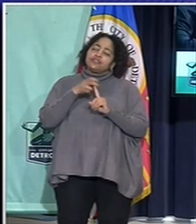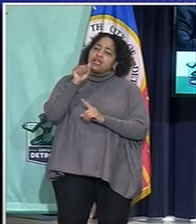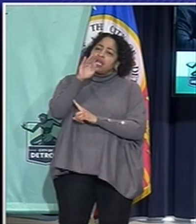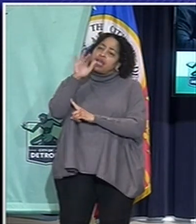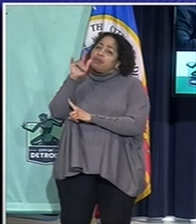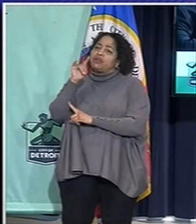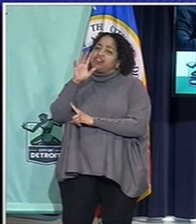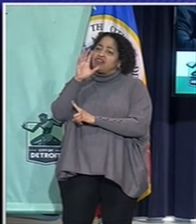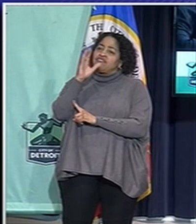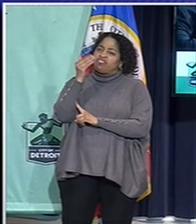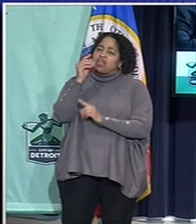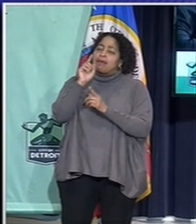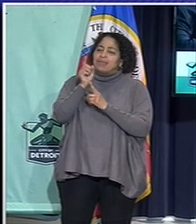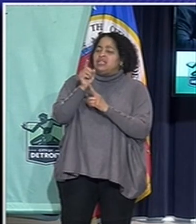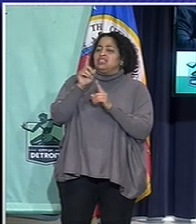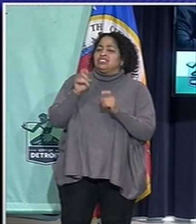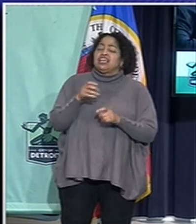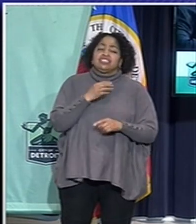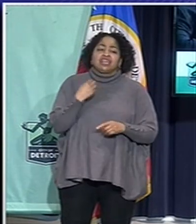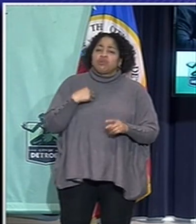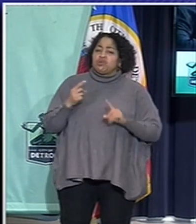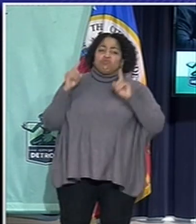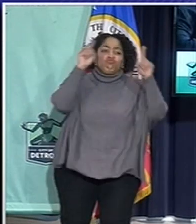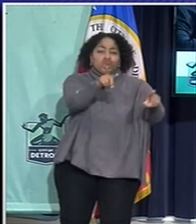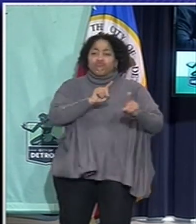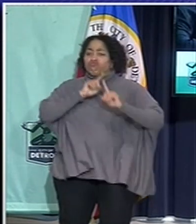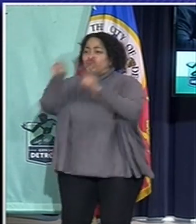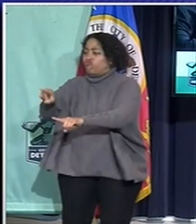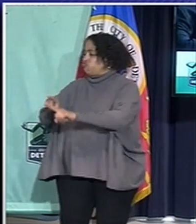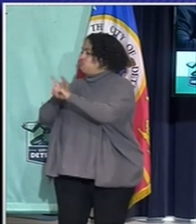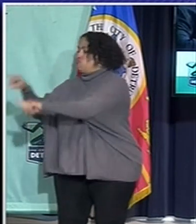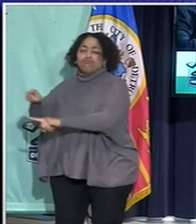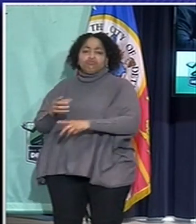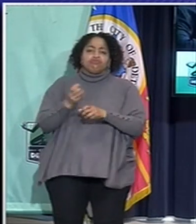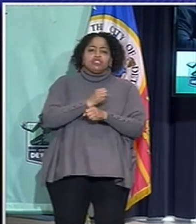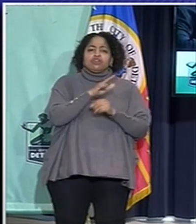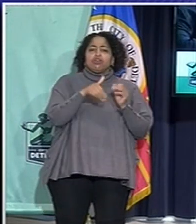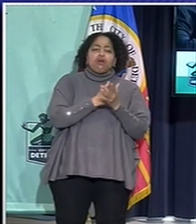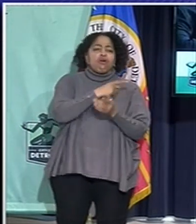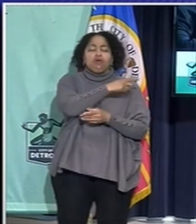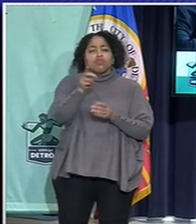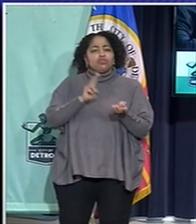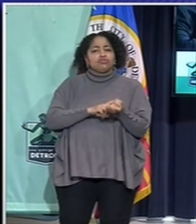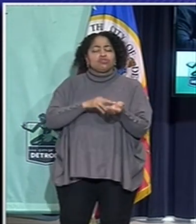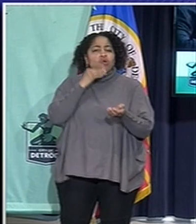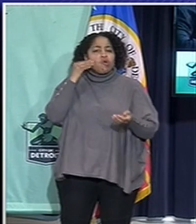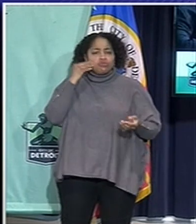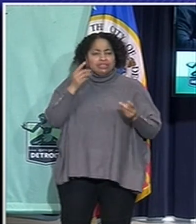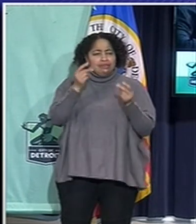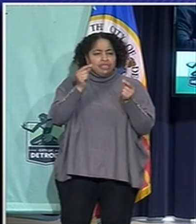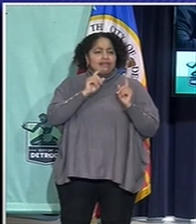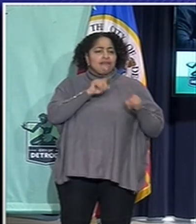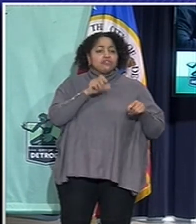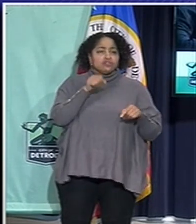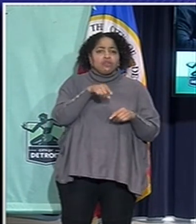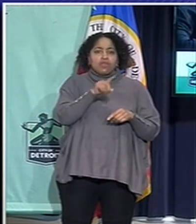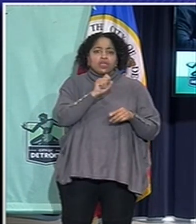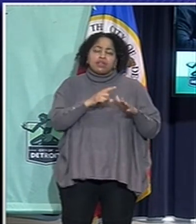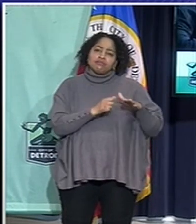out and tested all 2,000 nursing home residents to get an immediate turnaround so that the nursing home staff could isolate